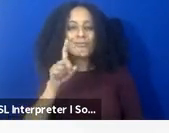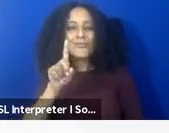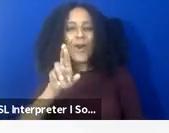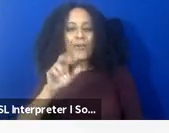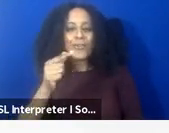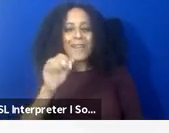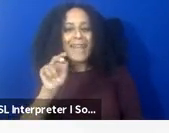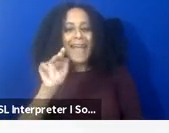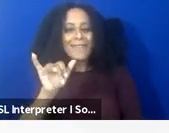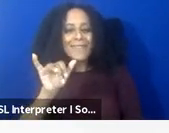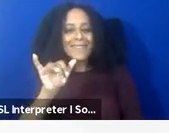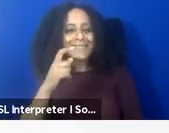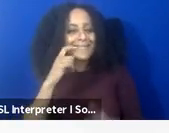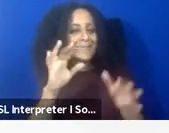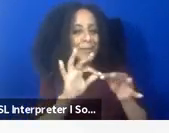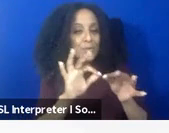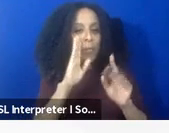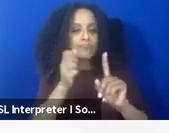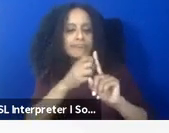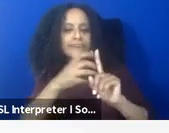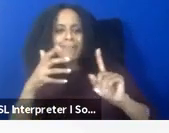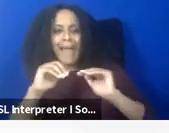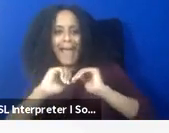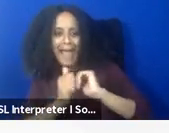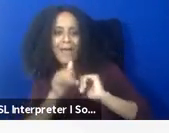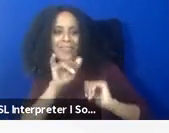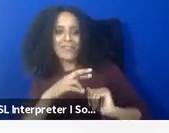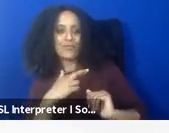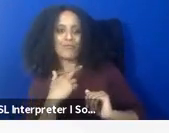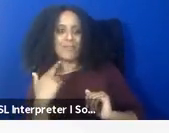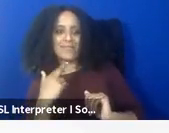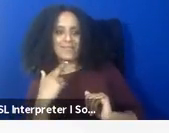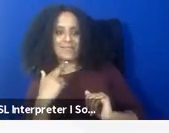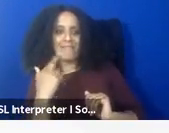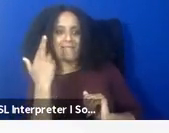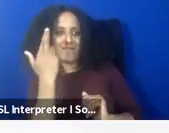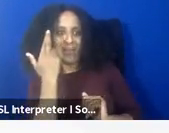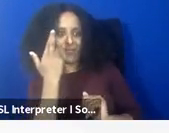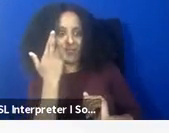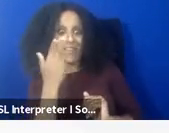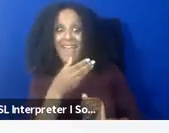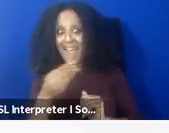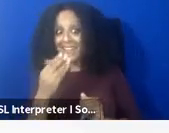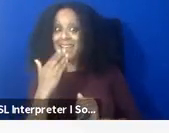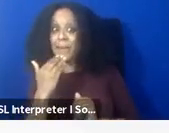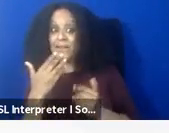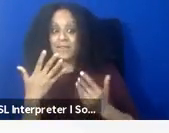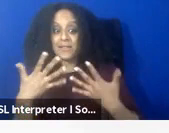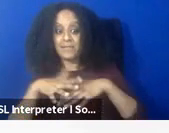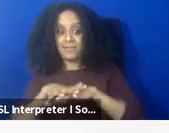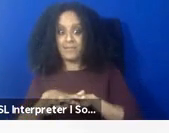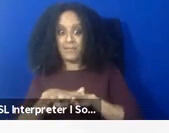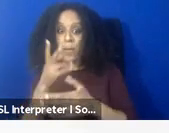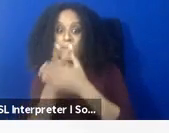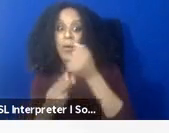how vestibular loss itself is a risk factor for falling, also how diabetes is, and then how the combination of the two can